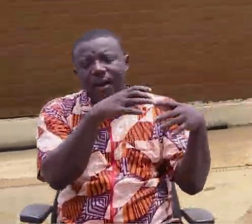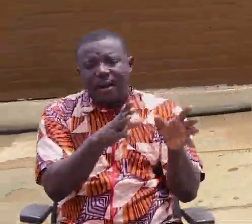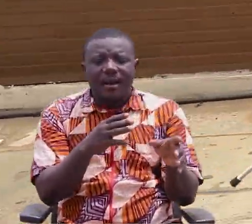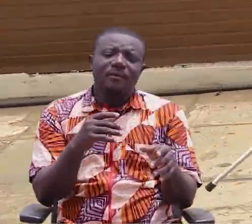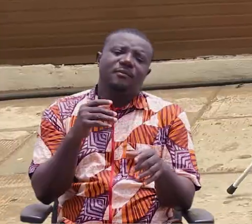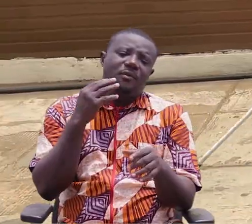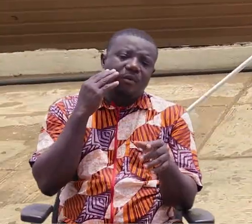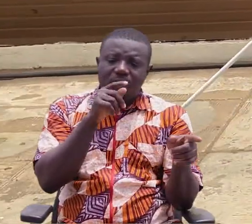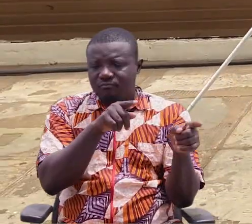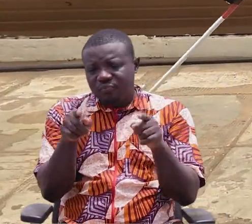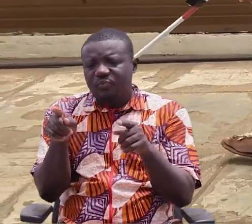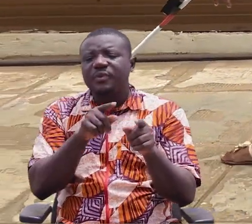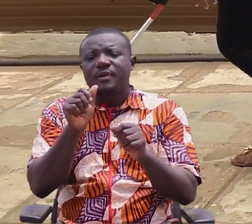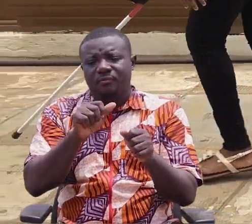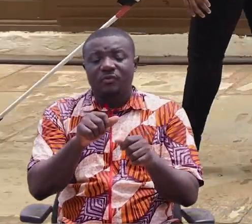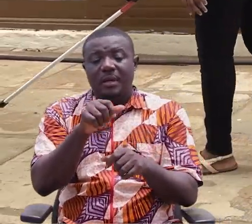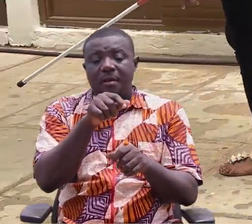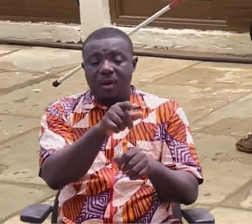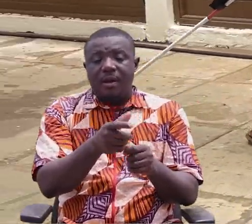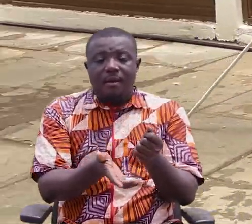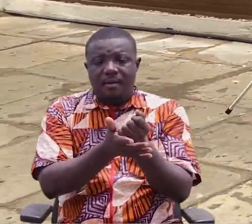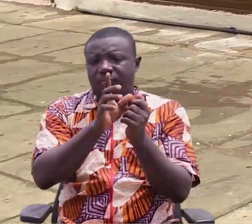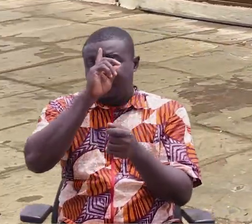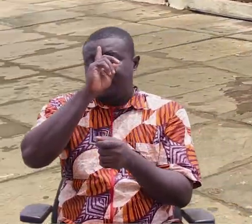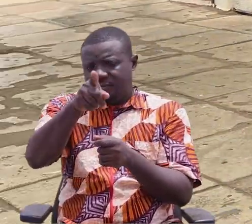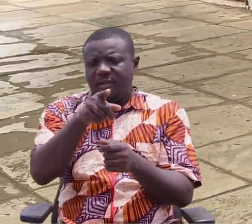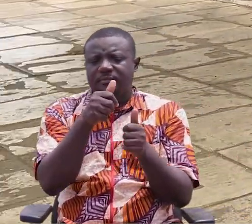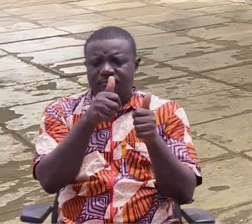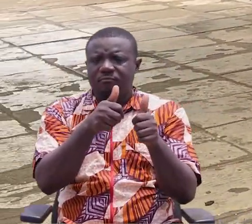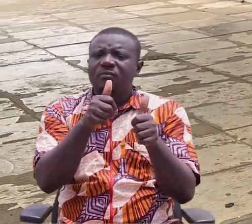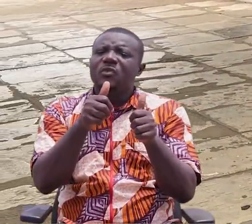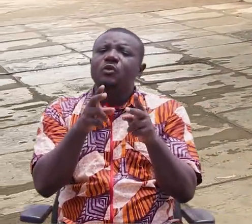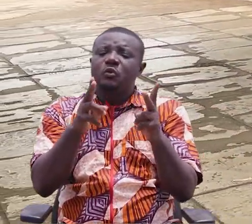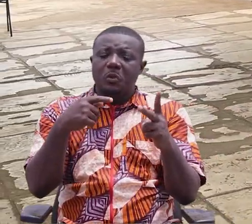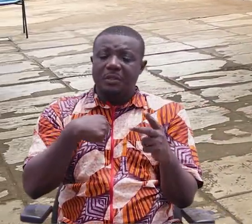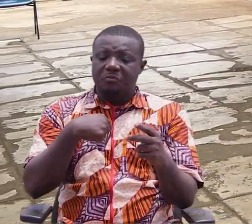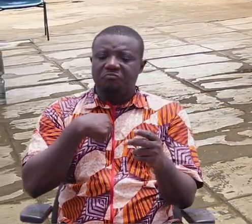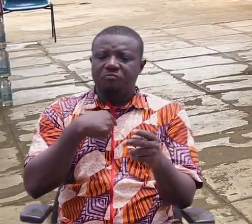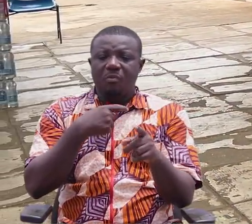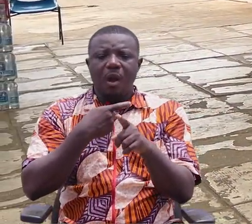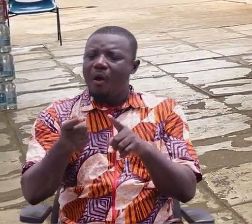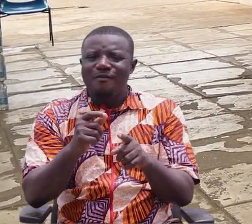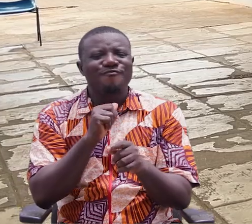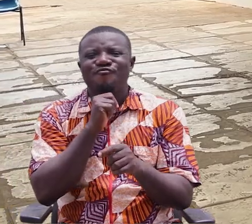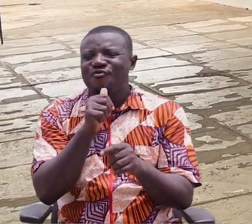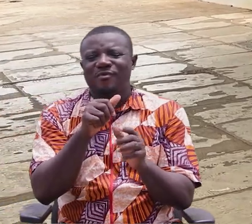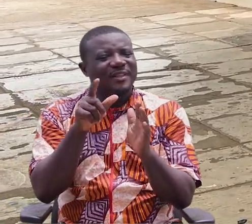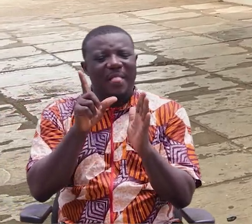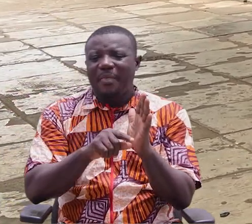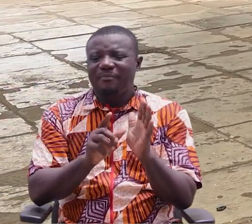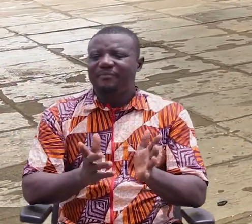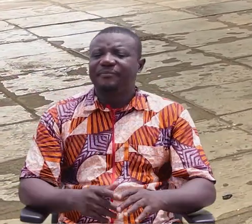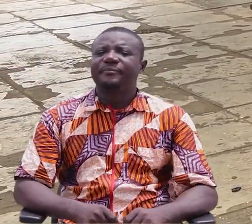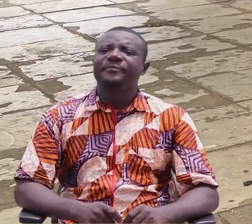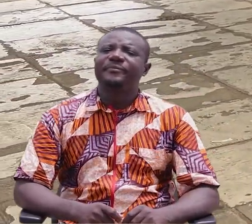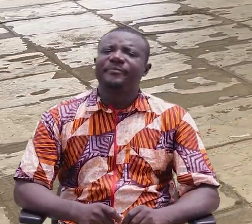lecture hall because the device is smart and is able to detect objects. So the chances of me hurting myself